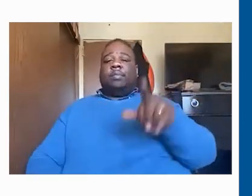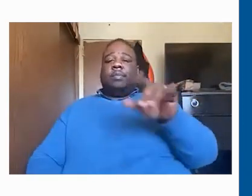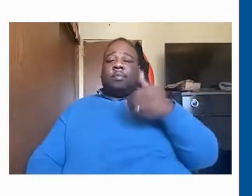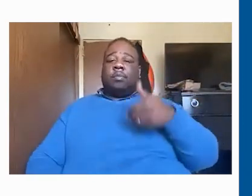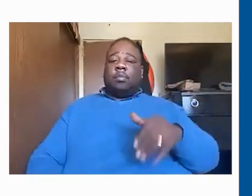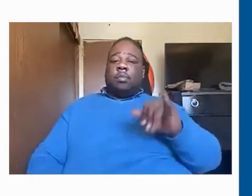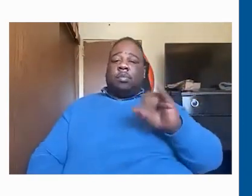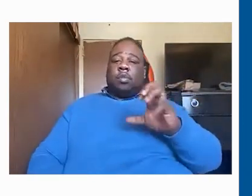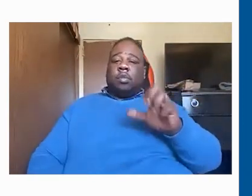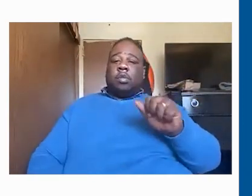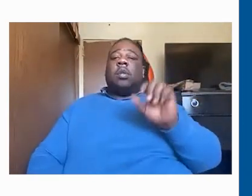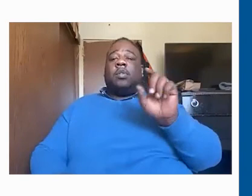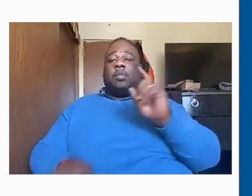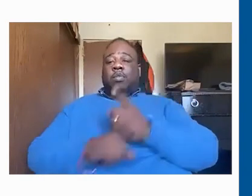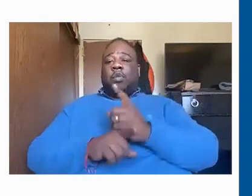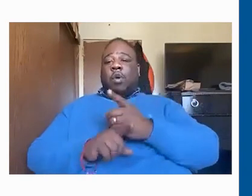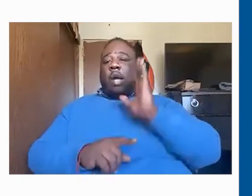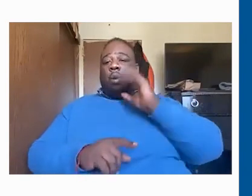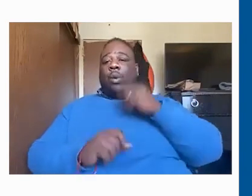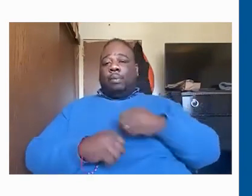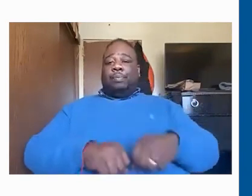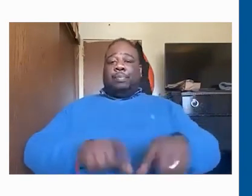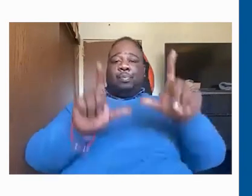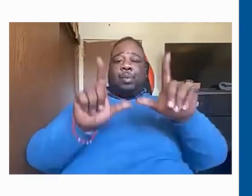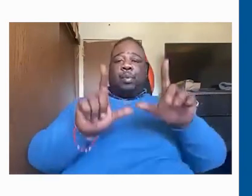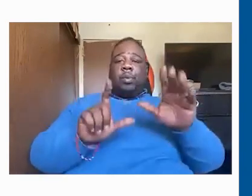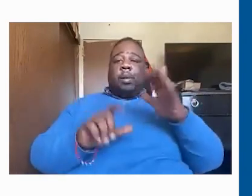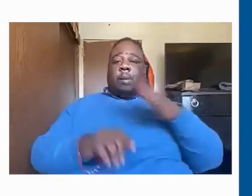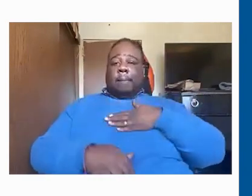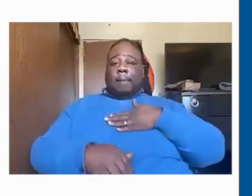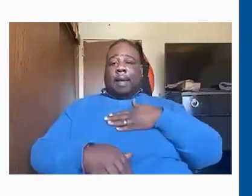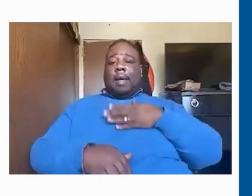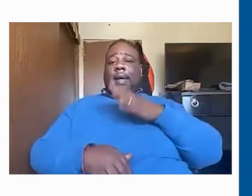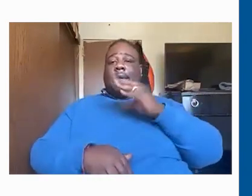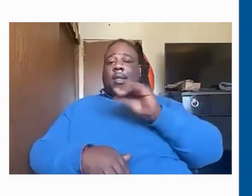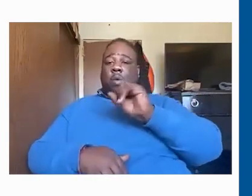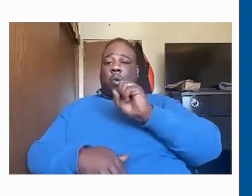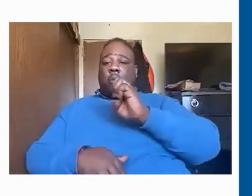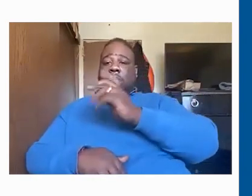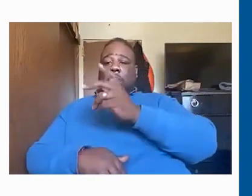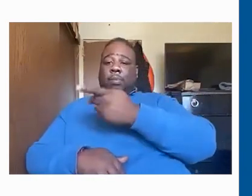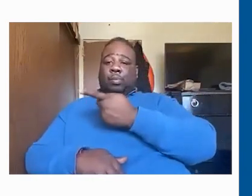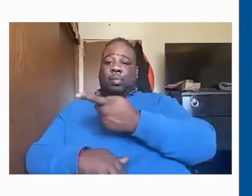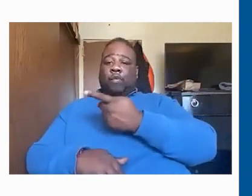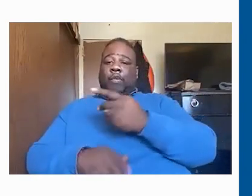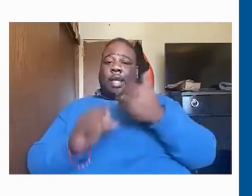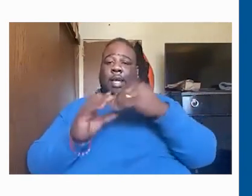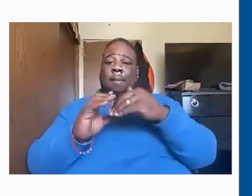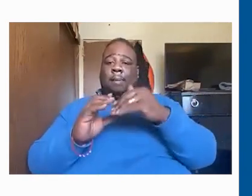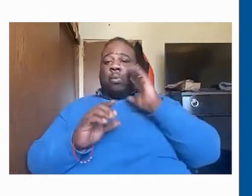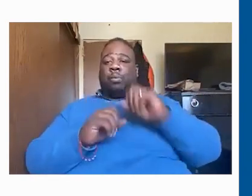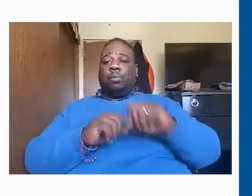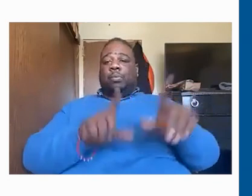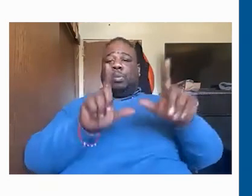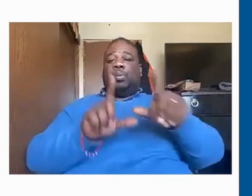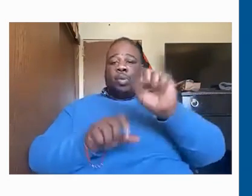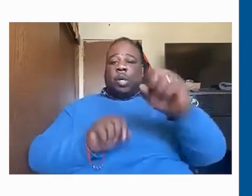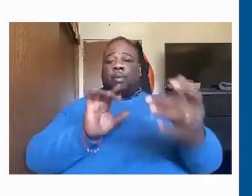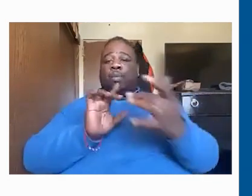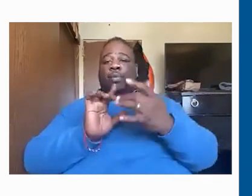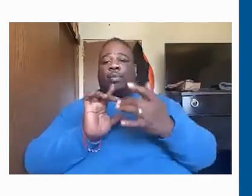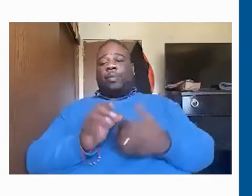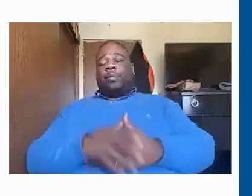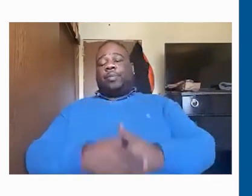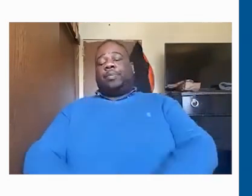include our emails in the chat. So if you want a copy, you can go ahead and send us an email. And